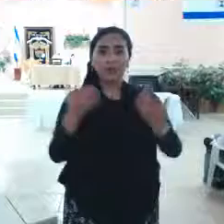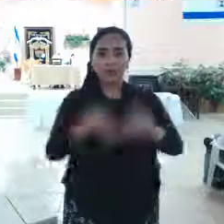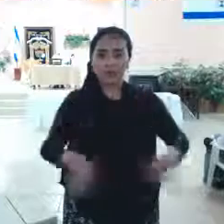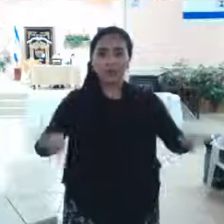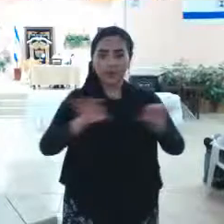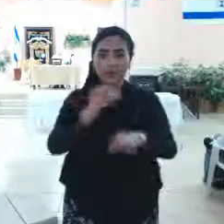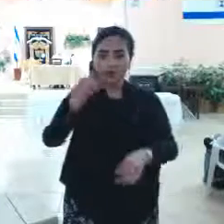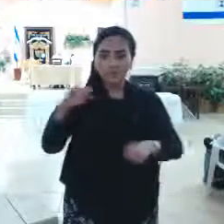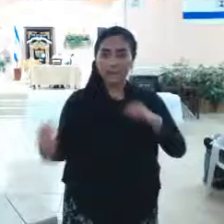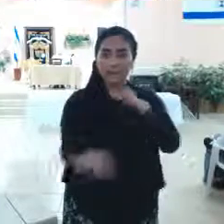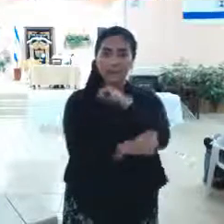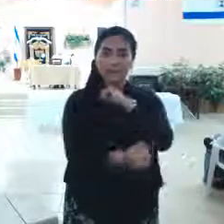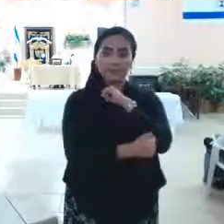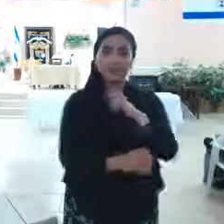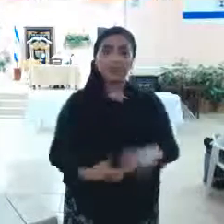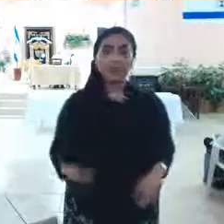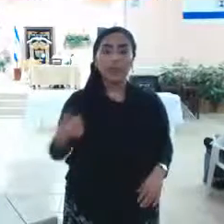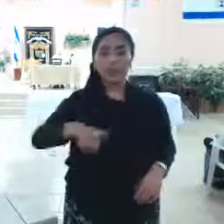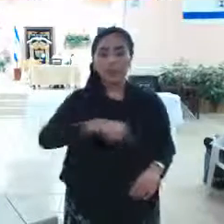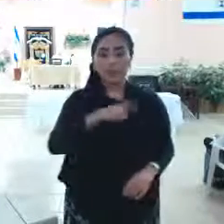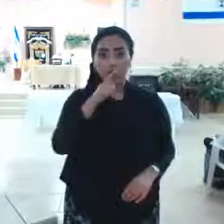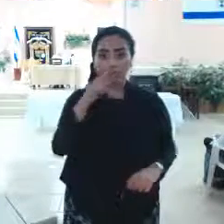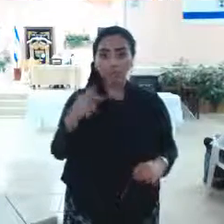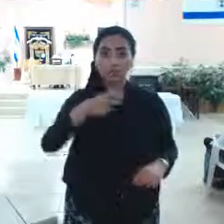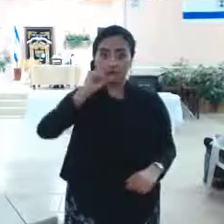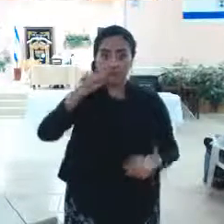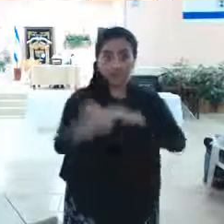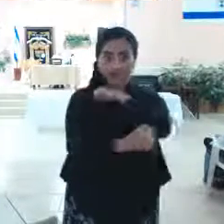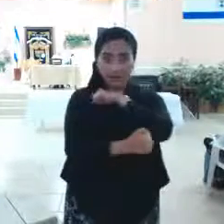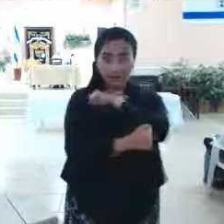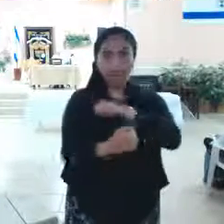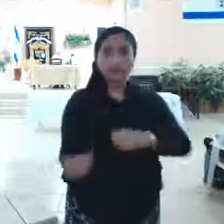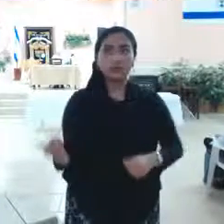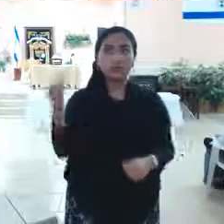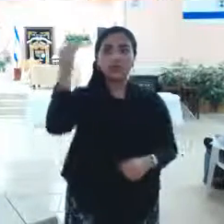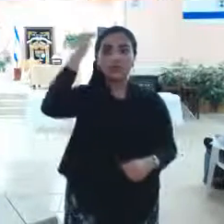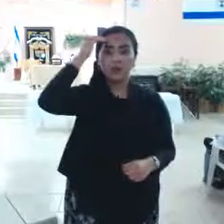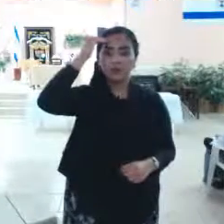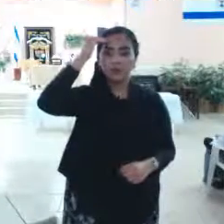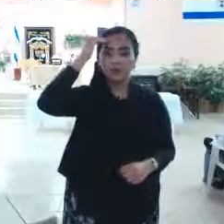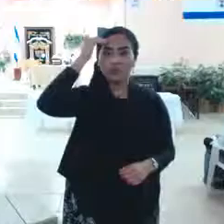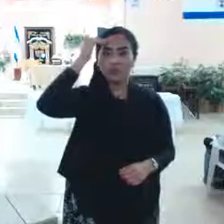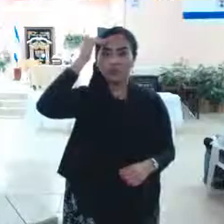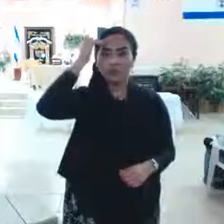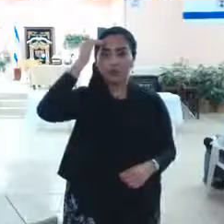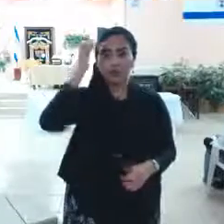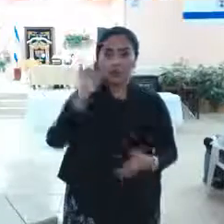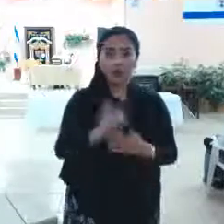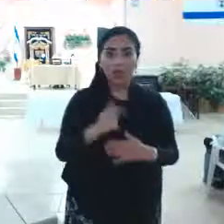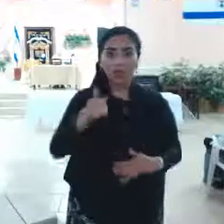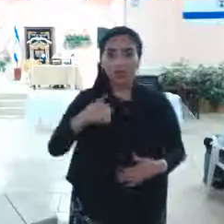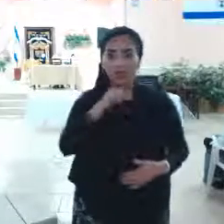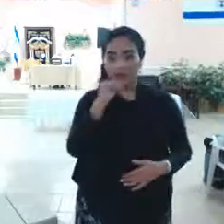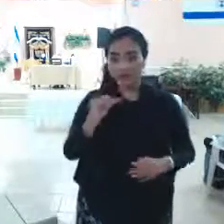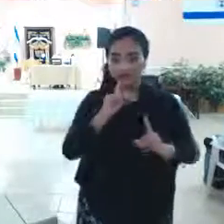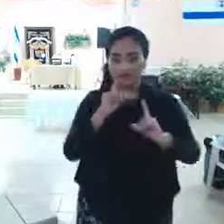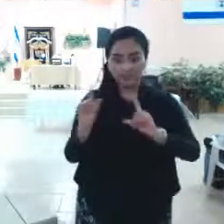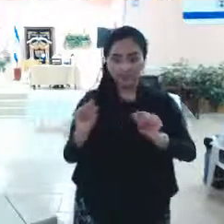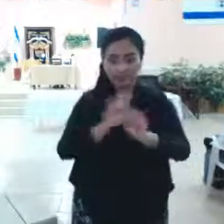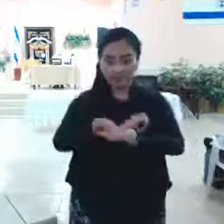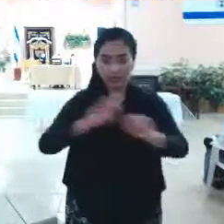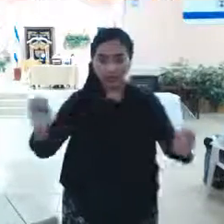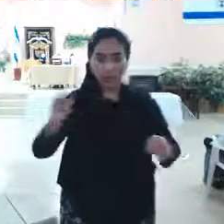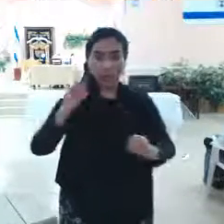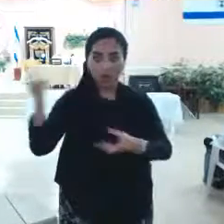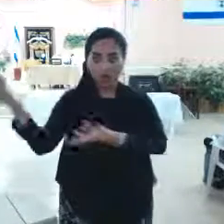so important to take a Pesach. So the ones that we took a Pesach consciously, that we